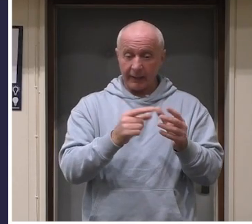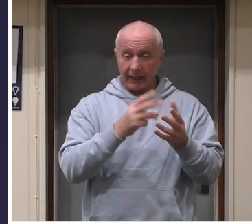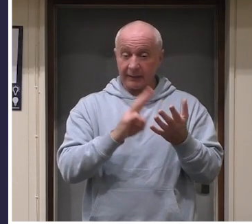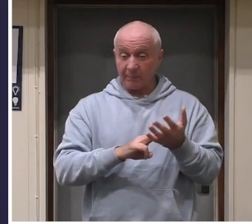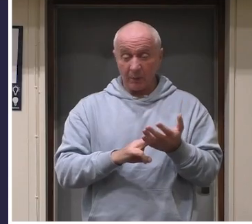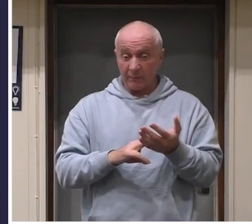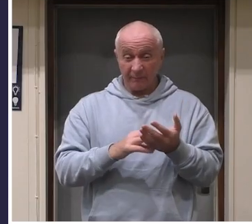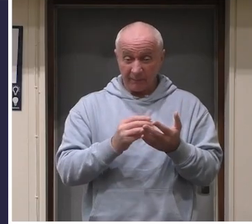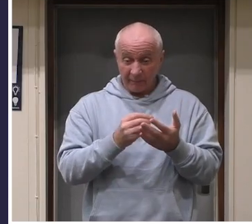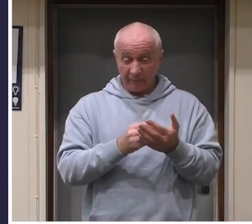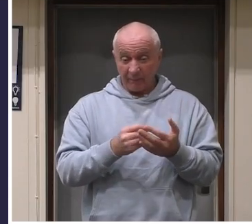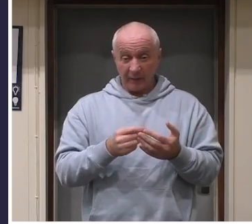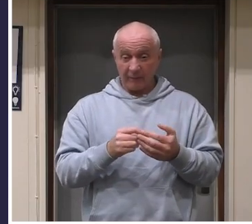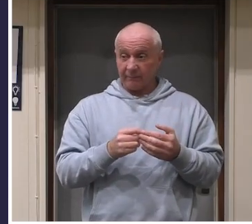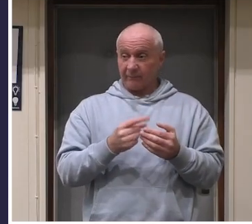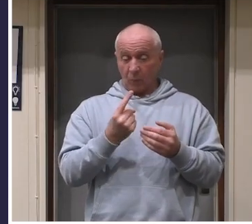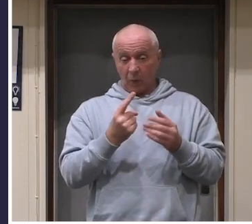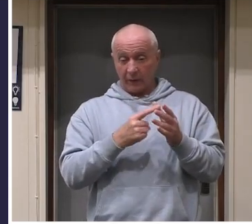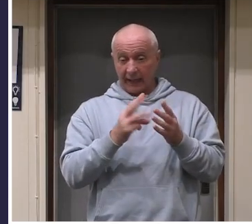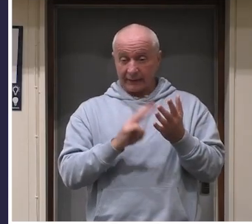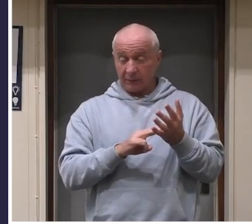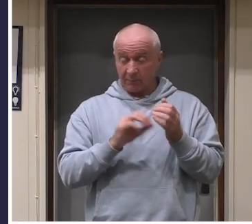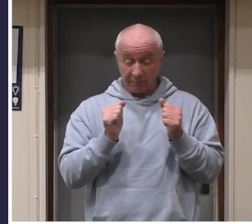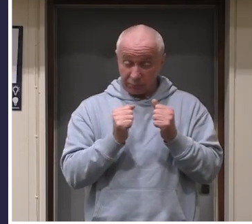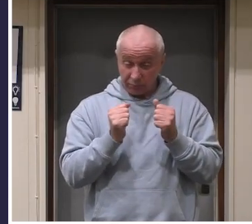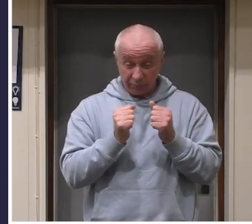thing is moving by less than the size of an atom. It's very, very cold.